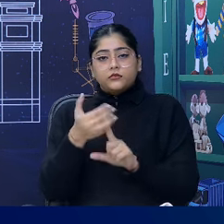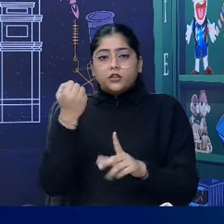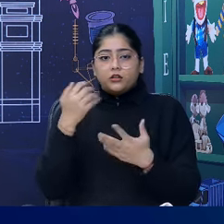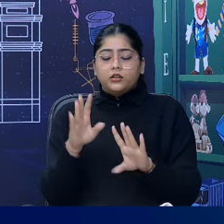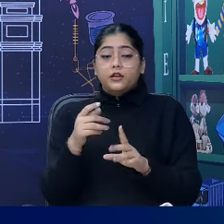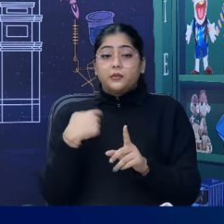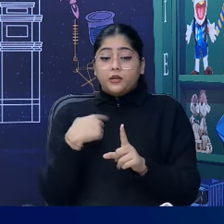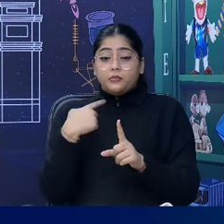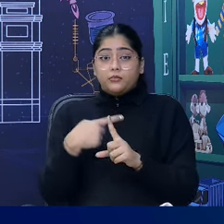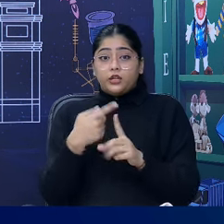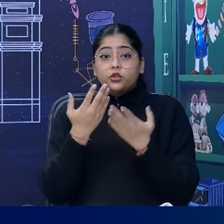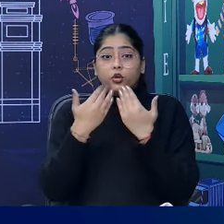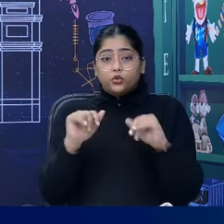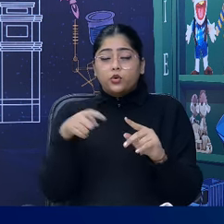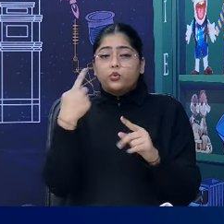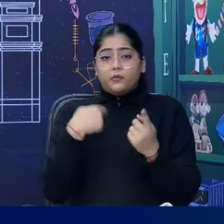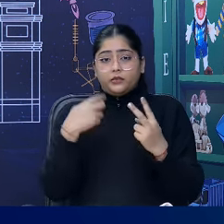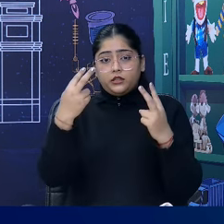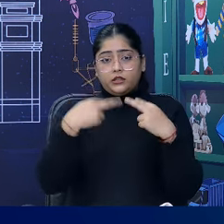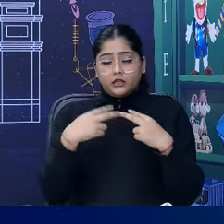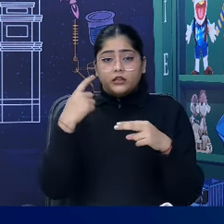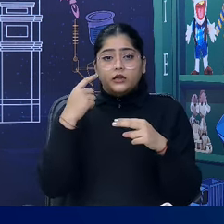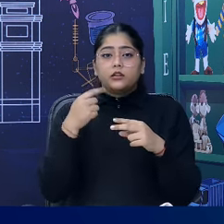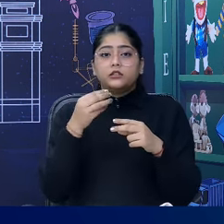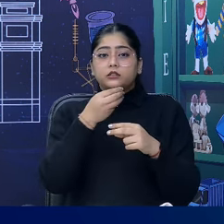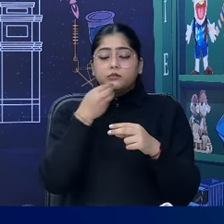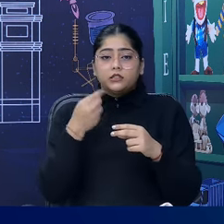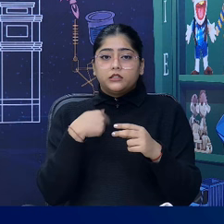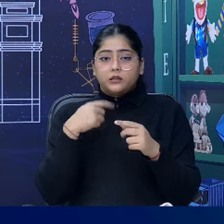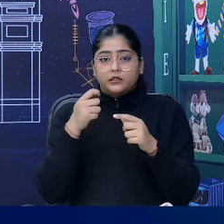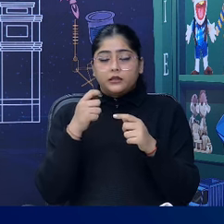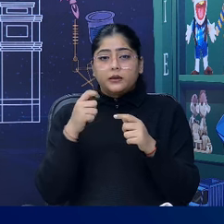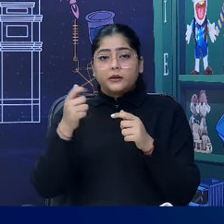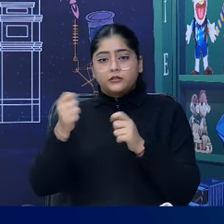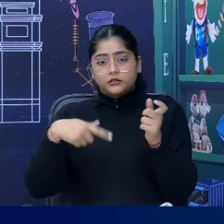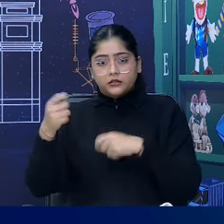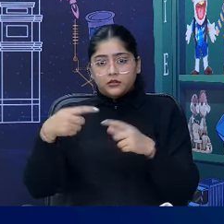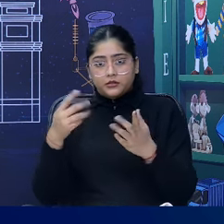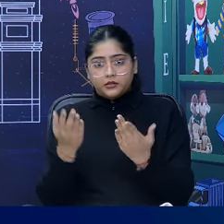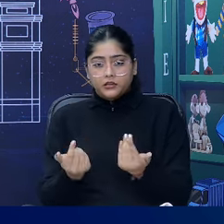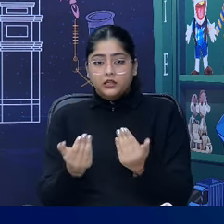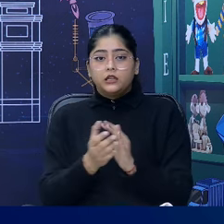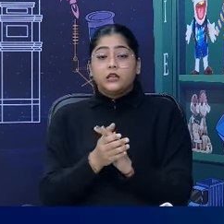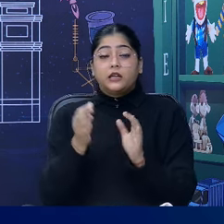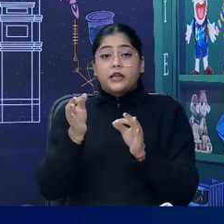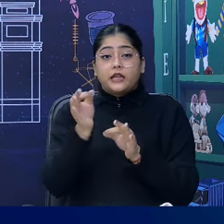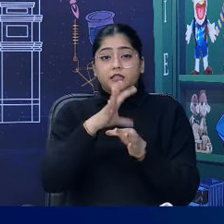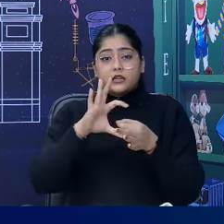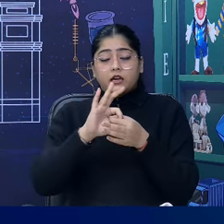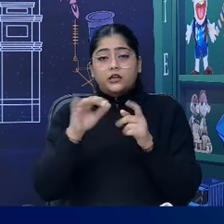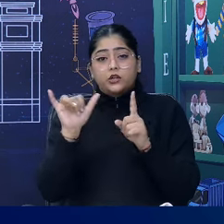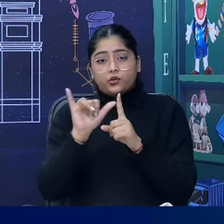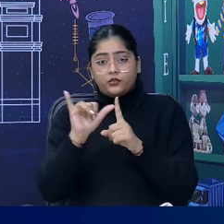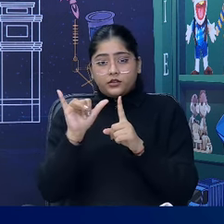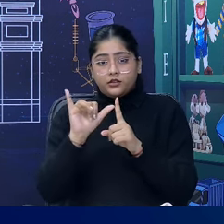my students who are watching us to please write their comments on the YouTube channel ncertofficial and let us know if